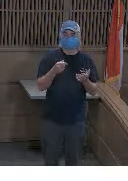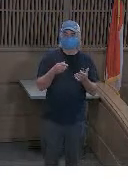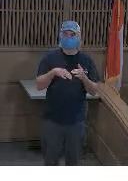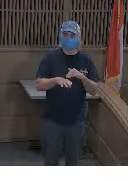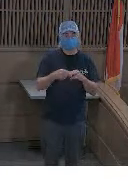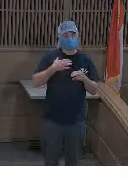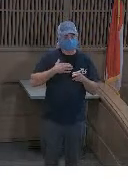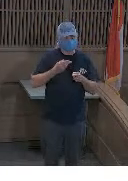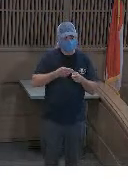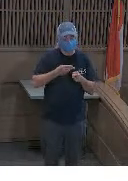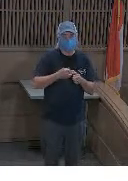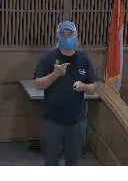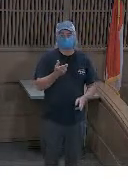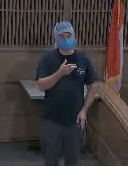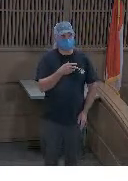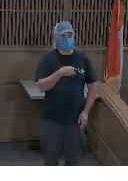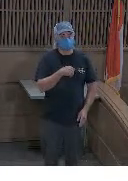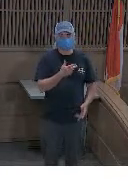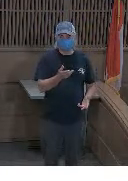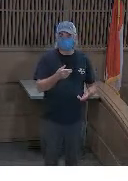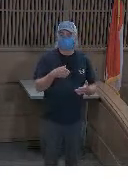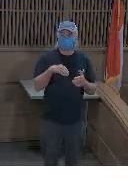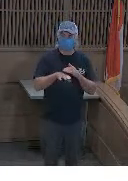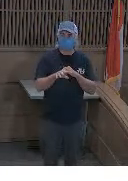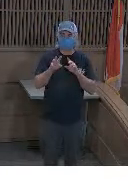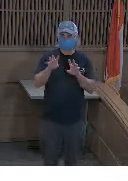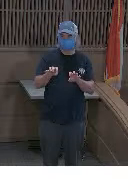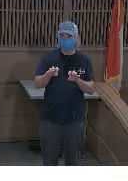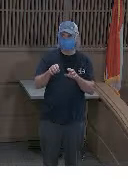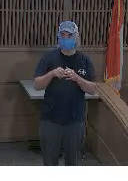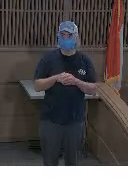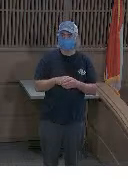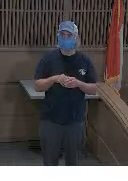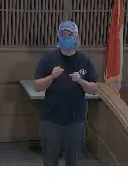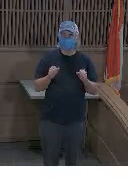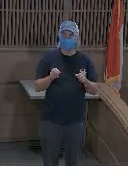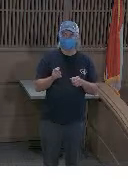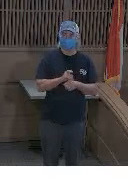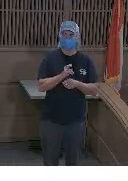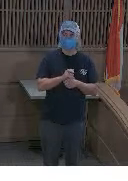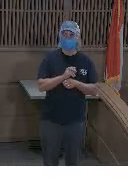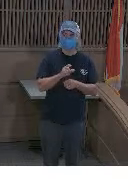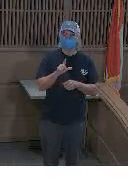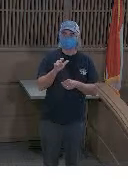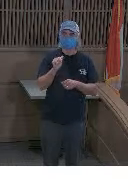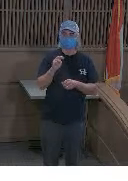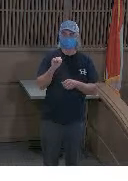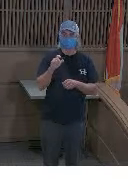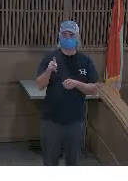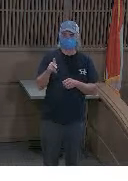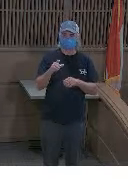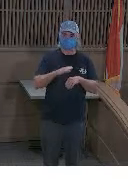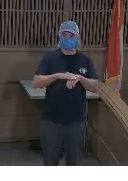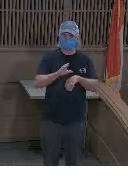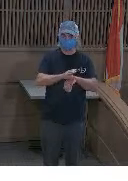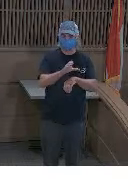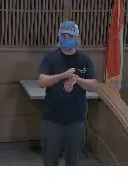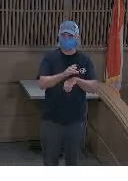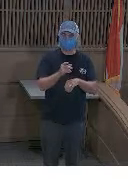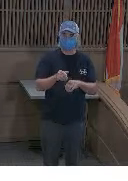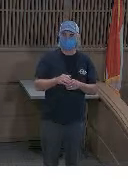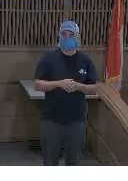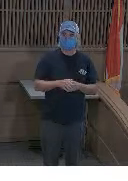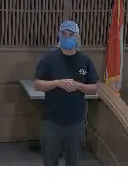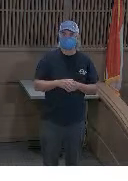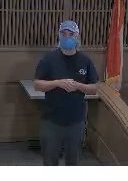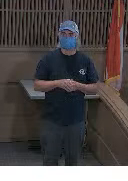up. You can also use a link that is available, and one way to access